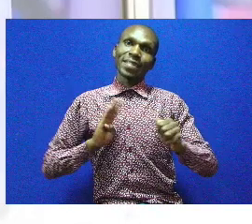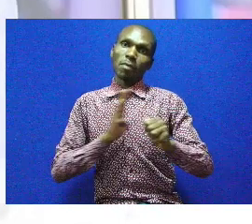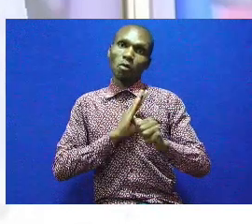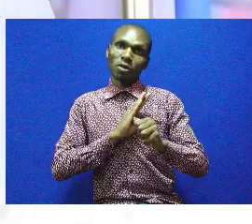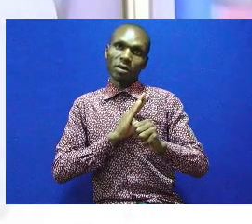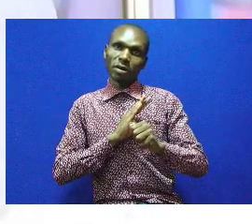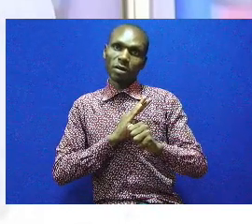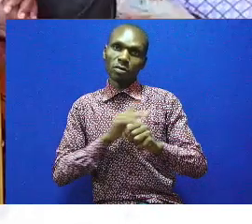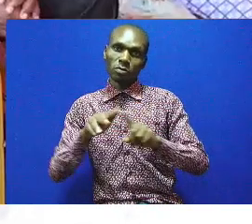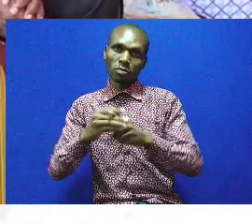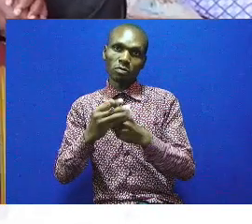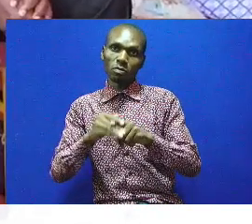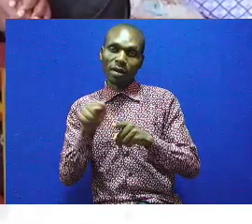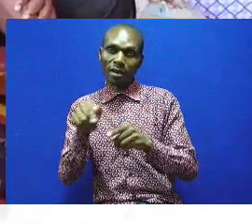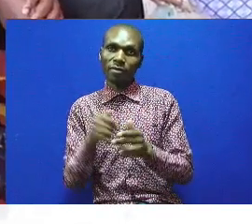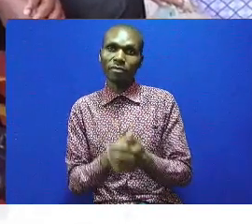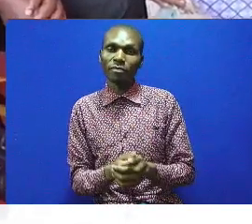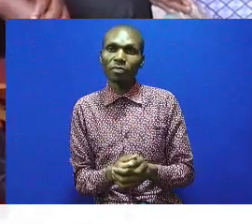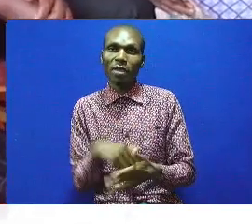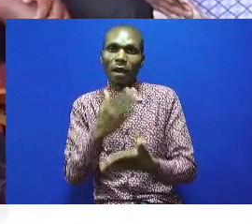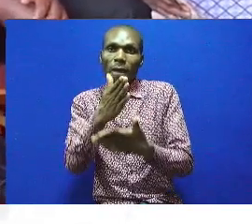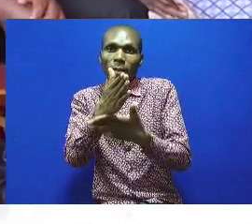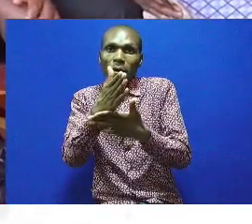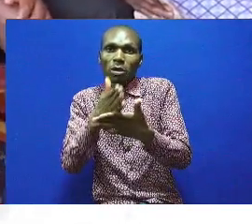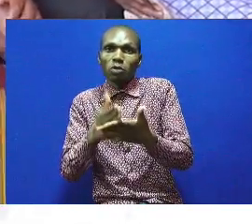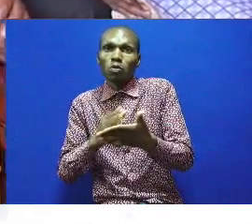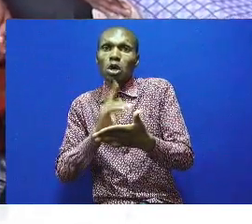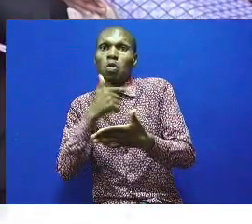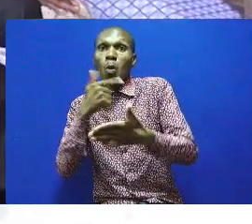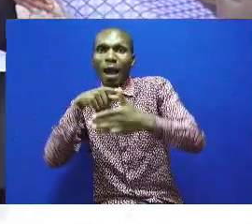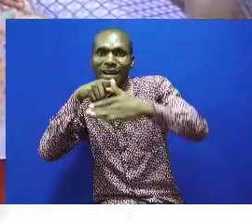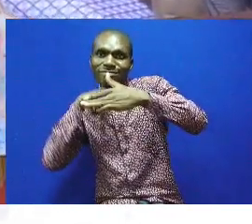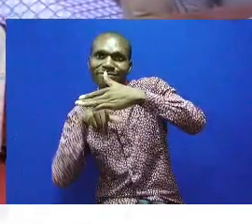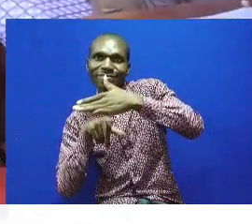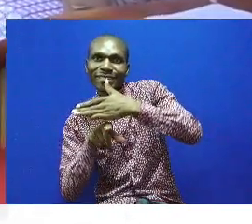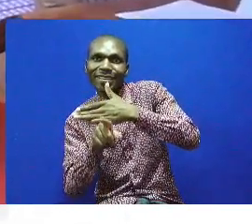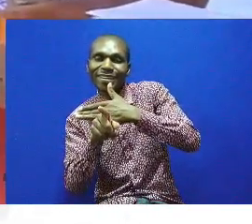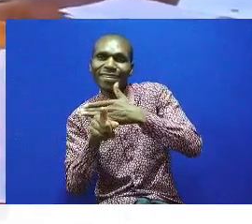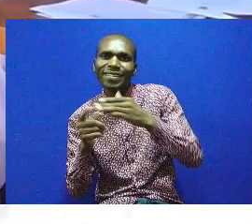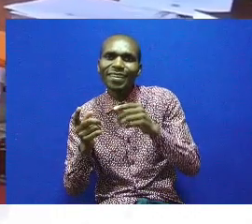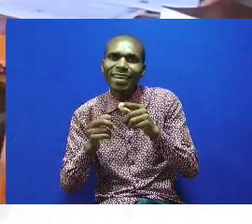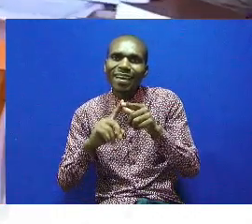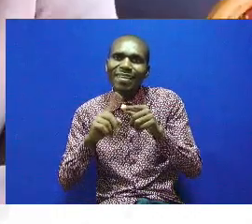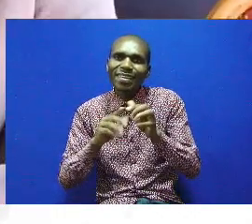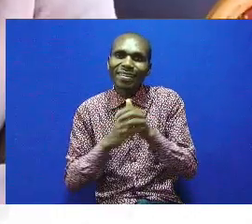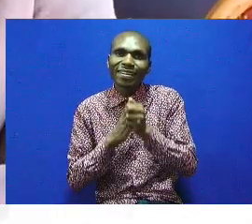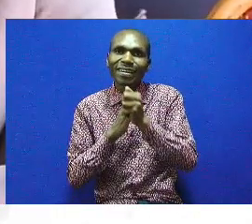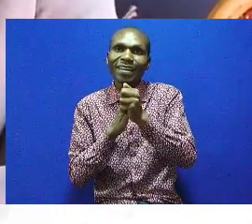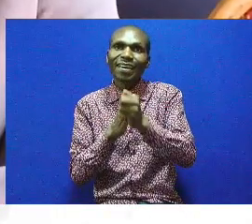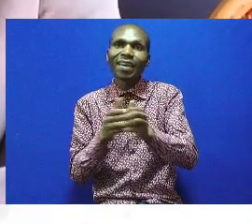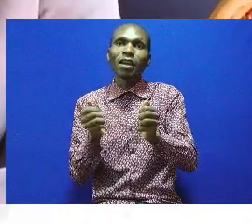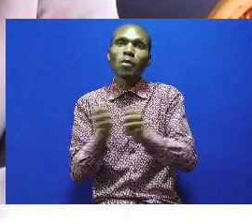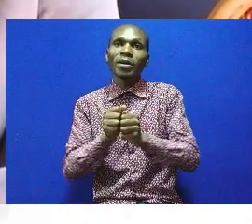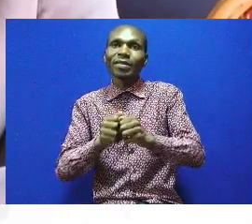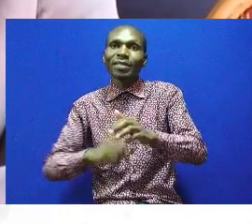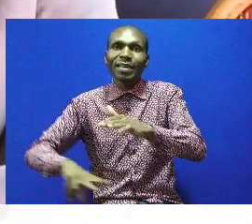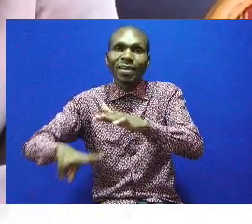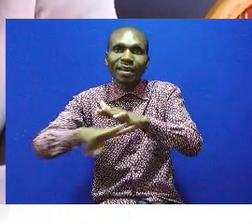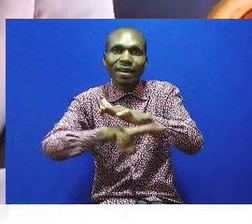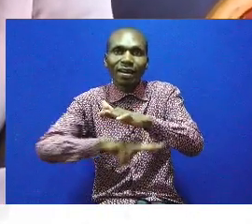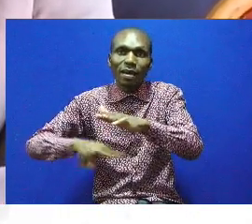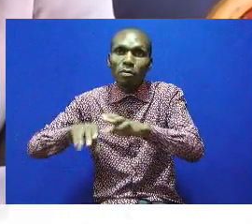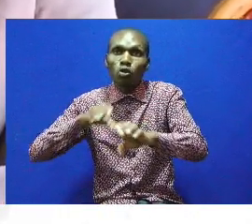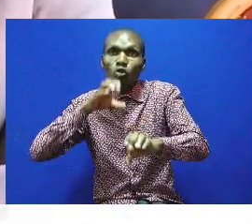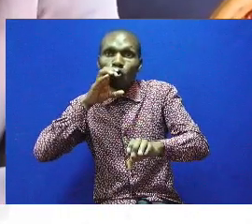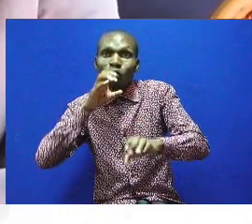what I've just said. Gati ya baraiba ikirana ase enseme yo bakuragwa nomo deputy speaker Jacob